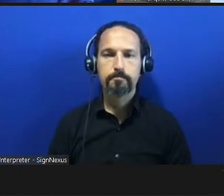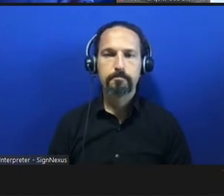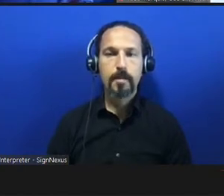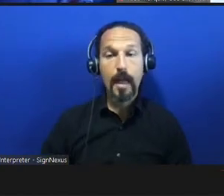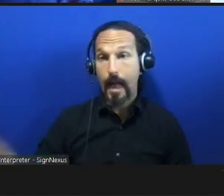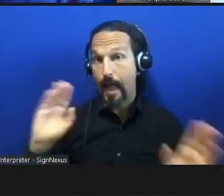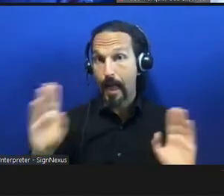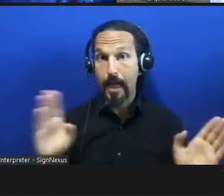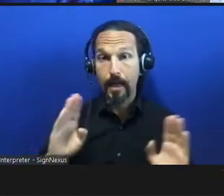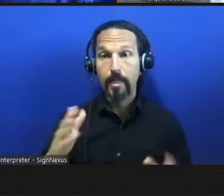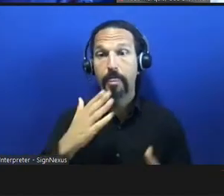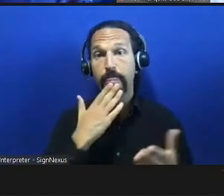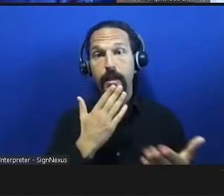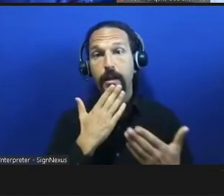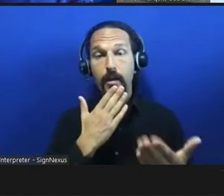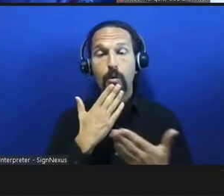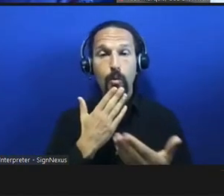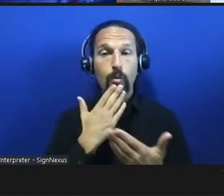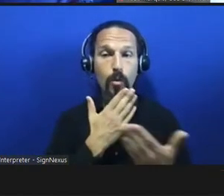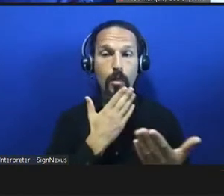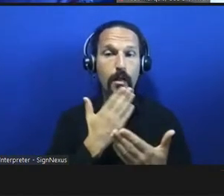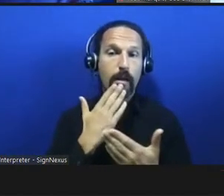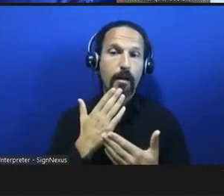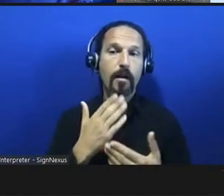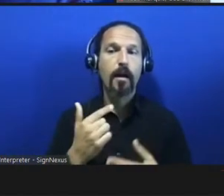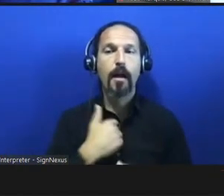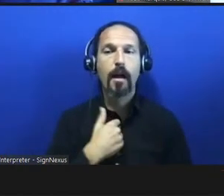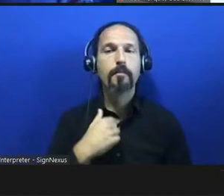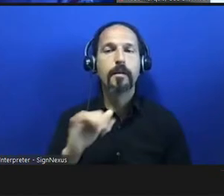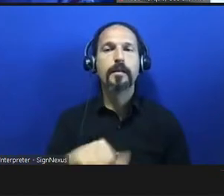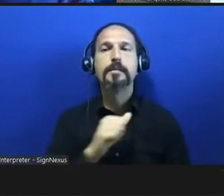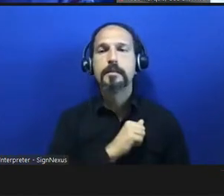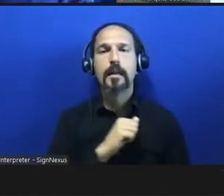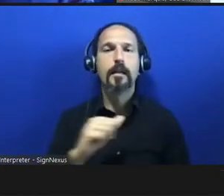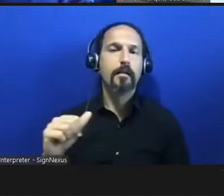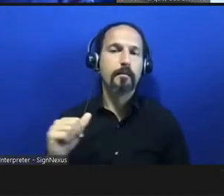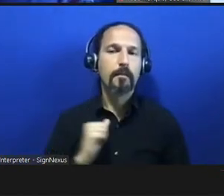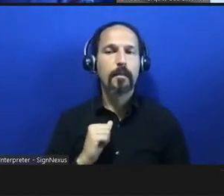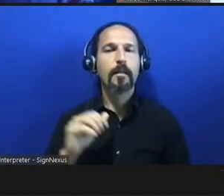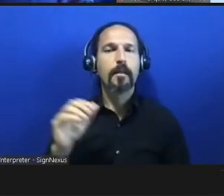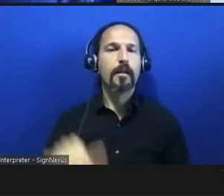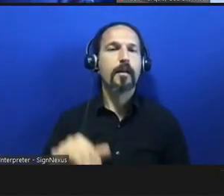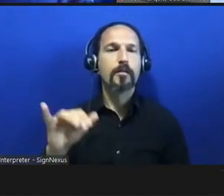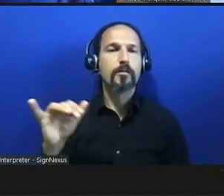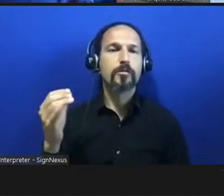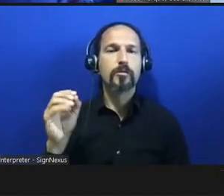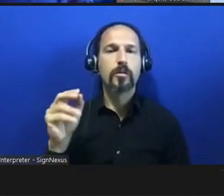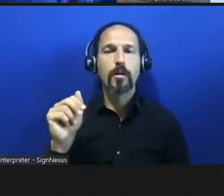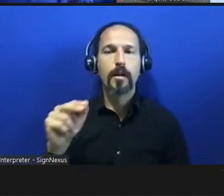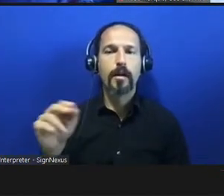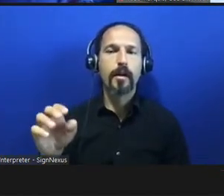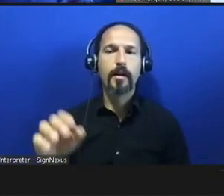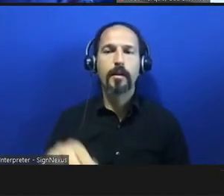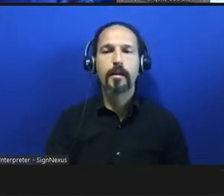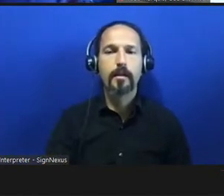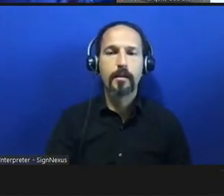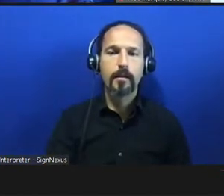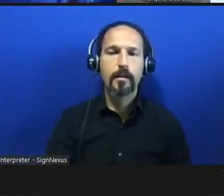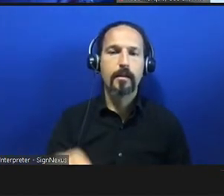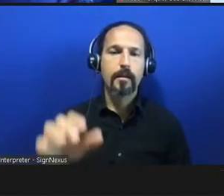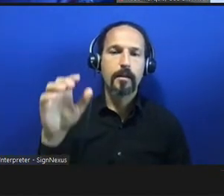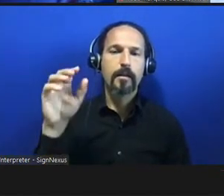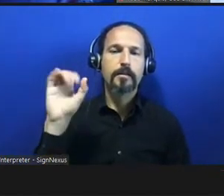hi thank you thank you I'm assembly member Joanne Simon and I represent downtown Brooklyn and most of the